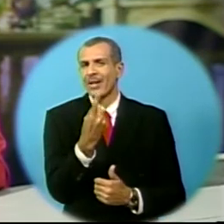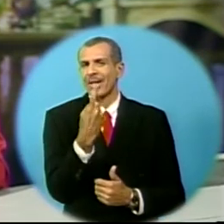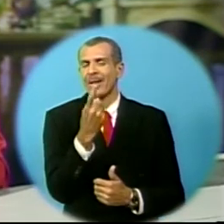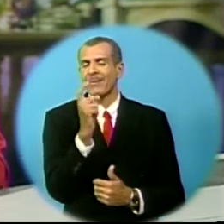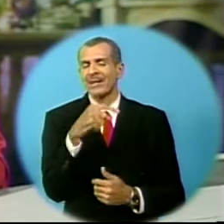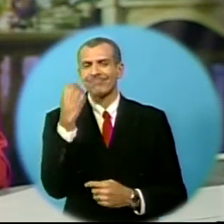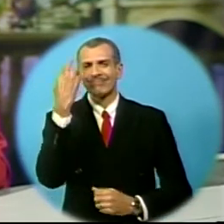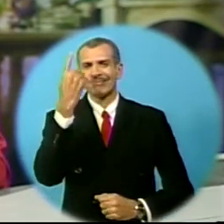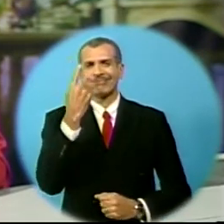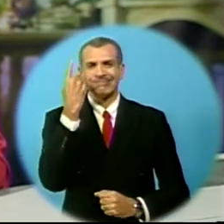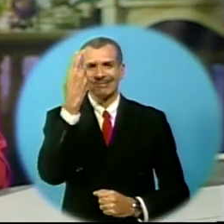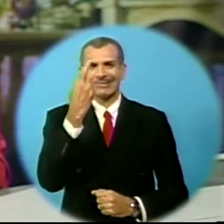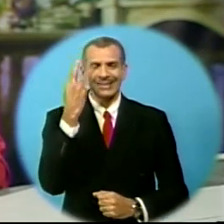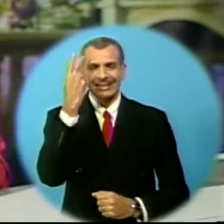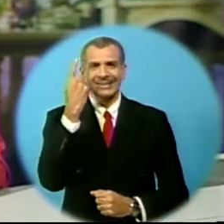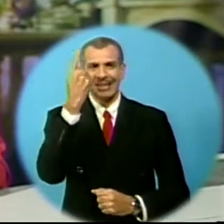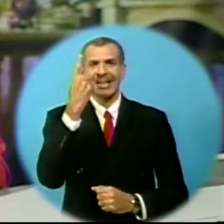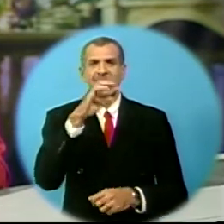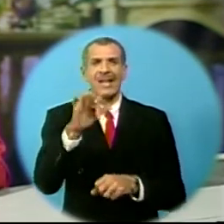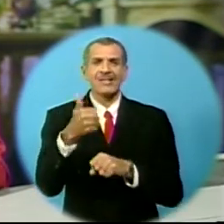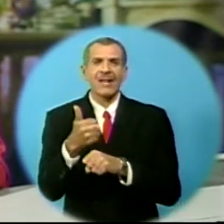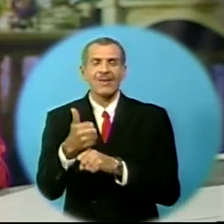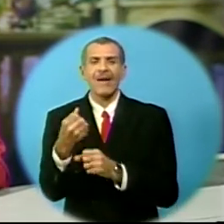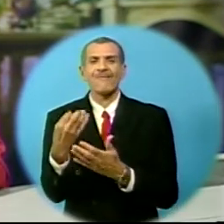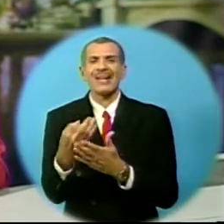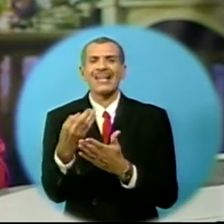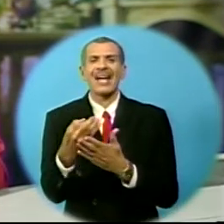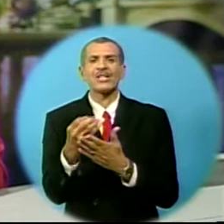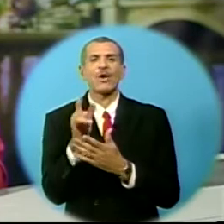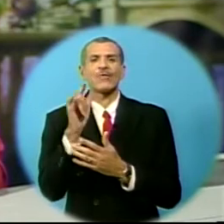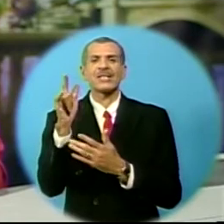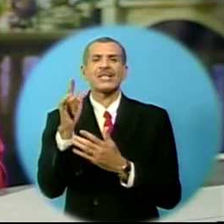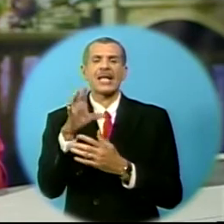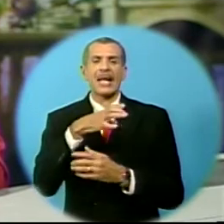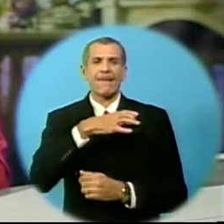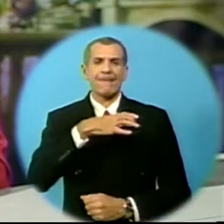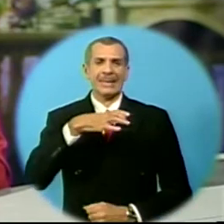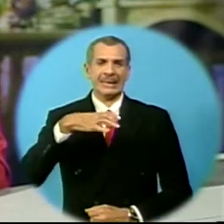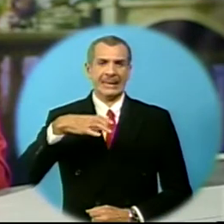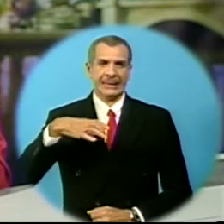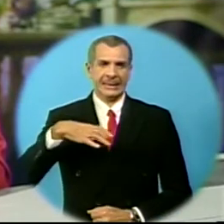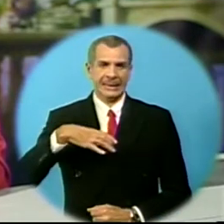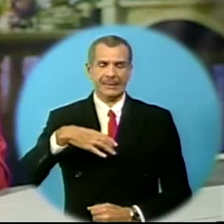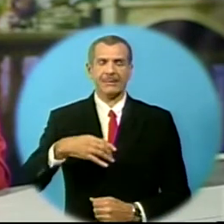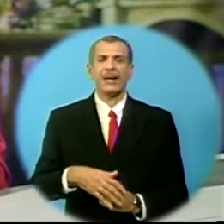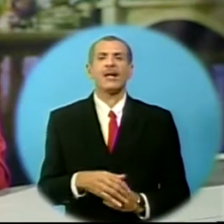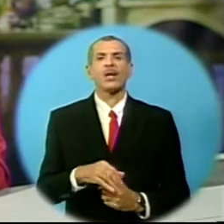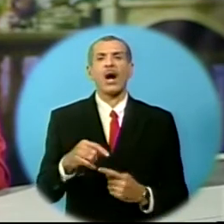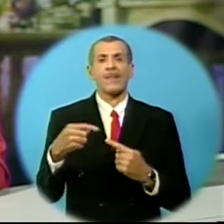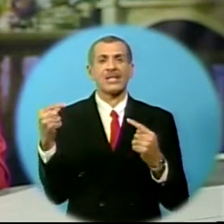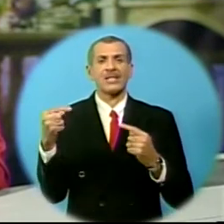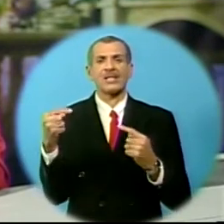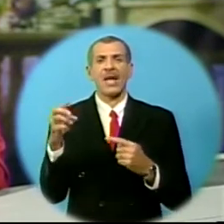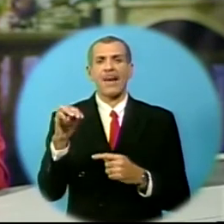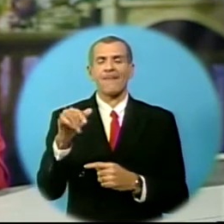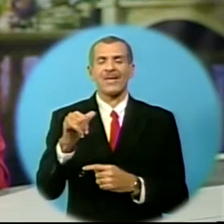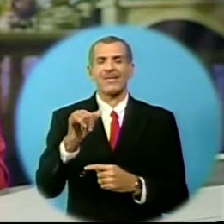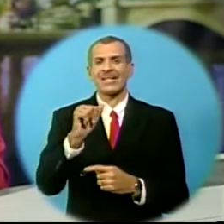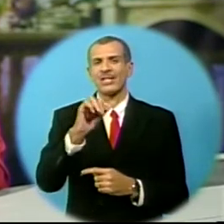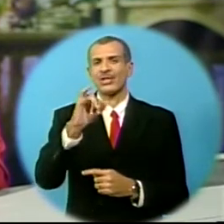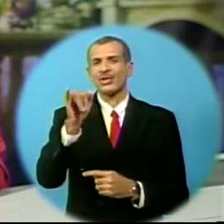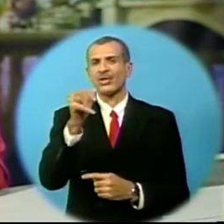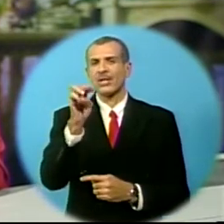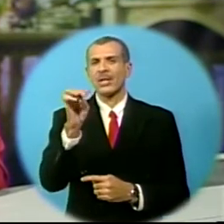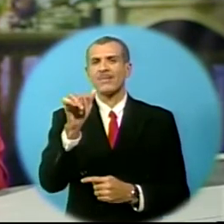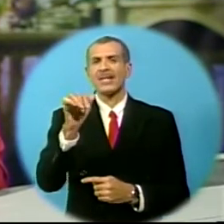give consideration to the establishment of a Finance and Foreign Committee. Opposition MP for St. James Central Kerry